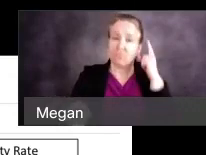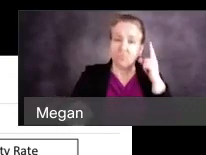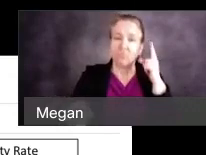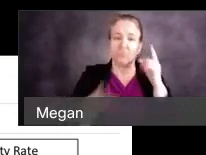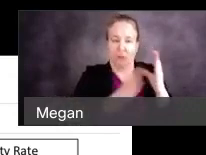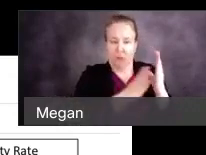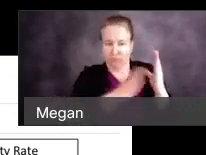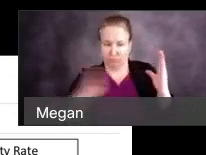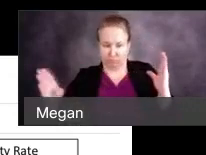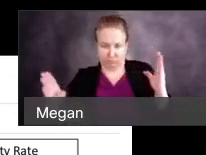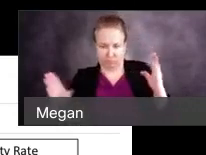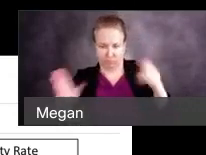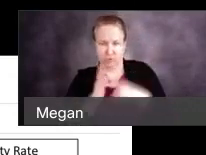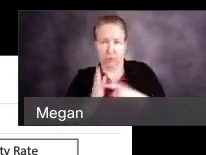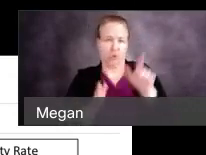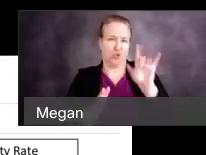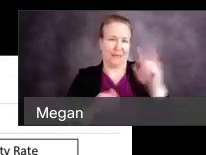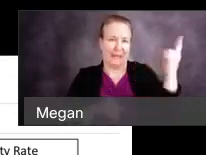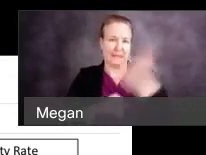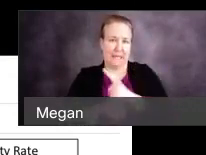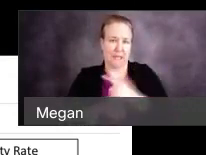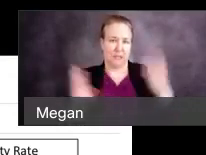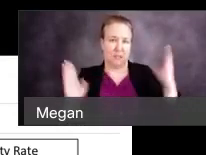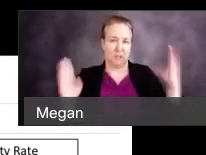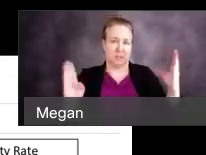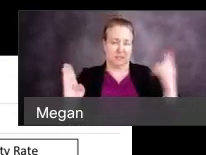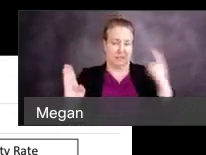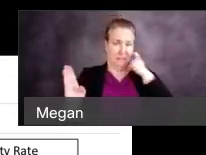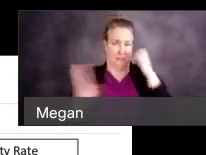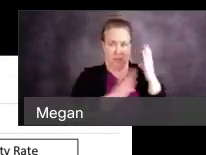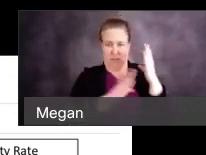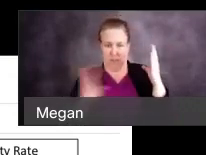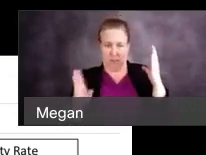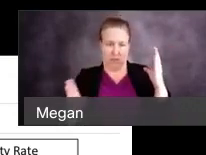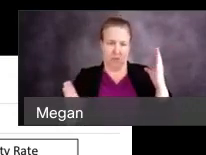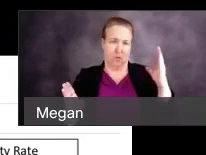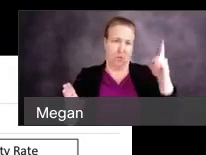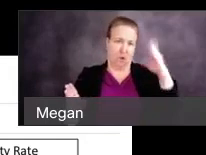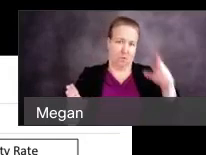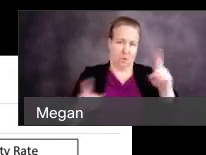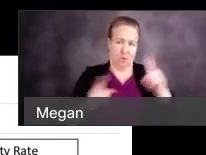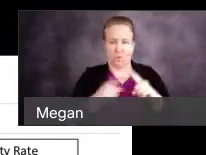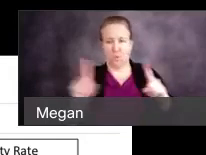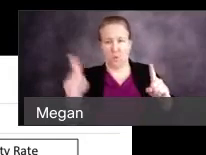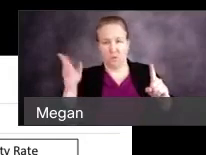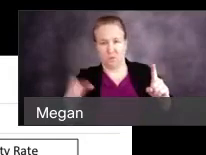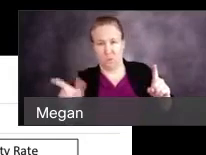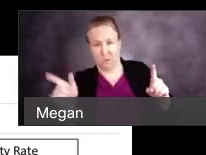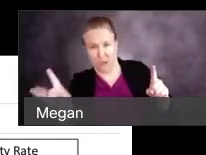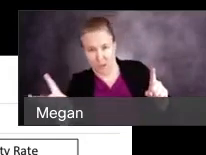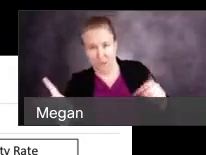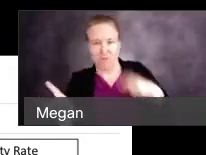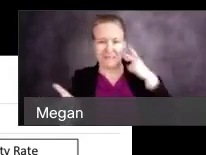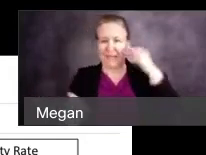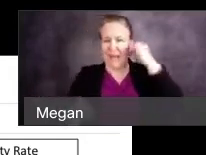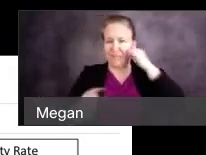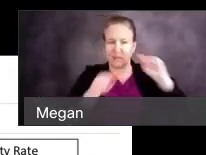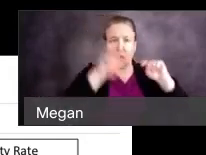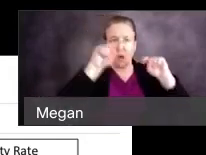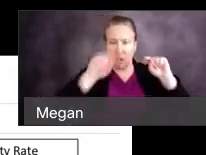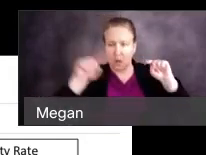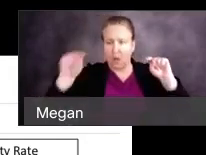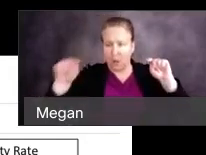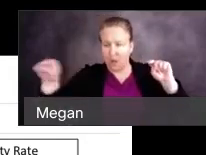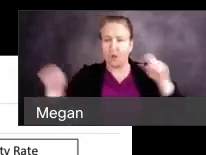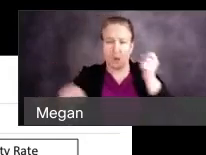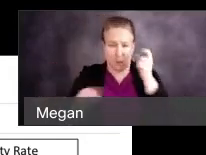show the last 28 days. So you can get the sense of the daily variation that we see, but also how